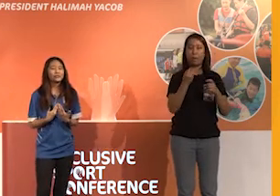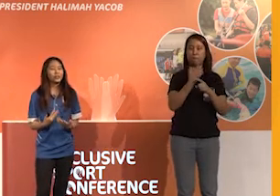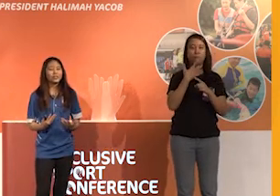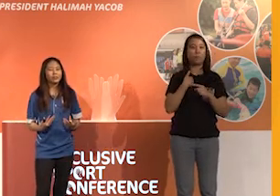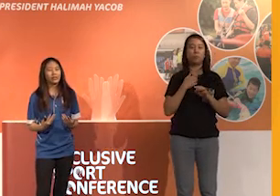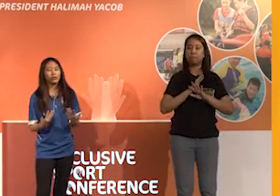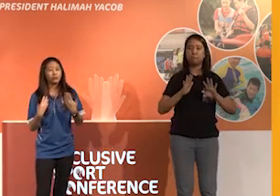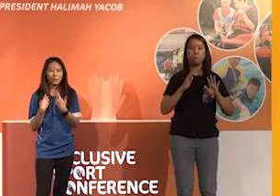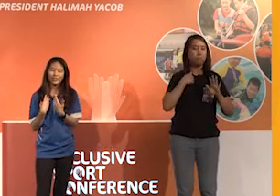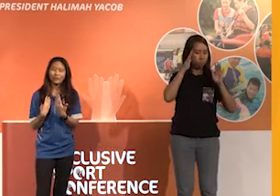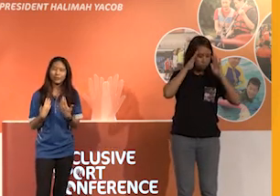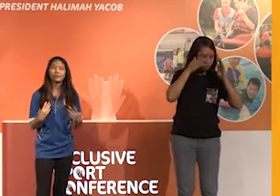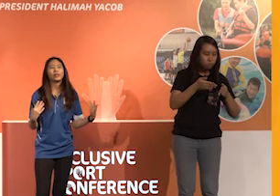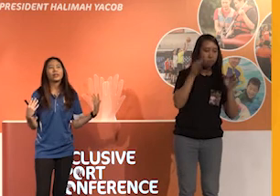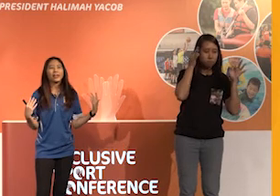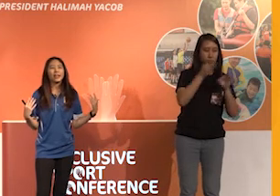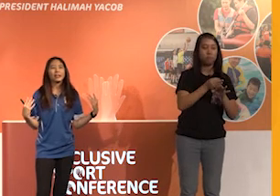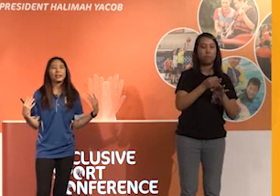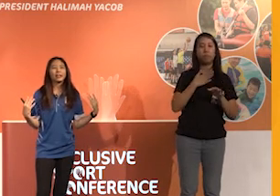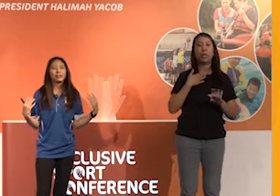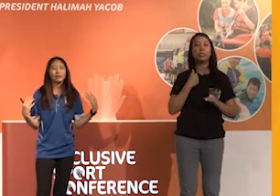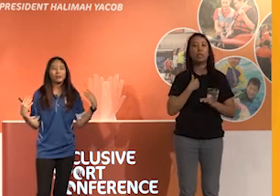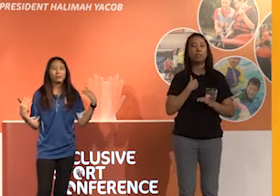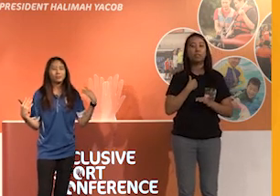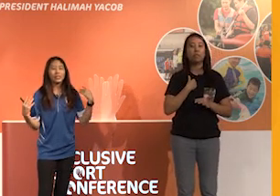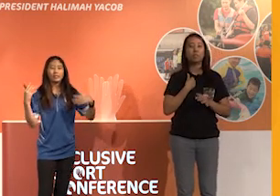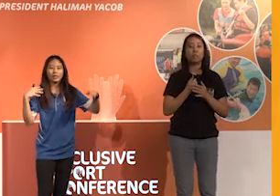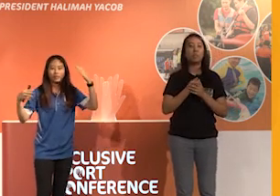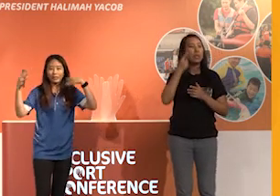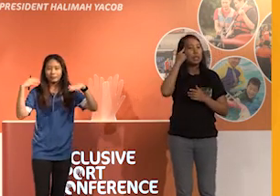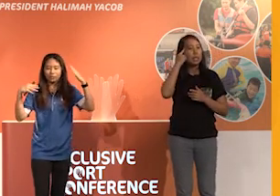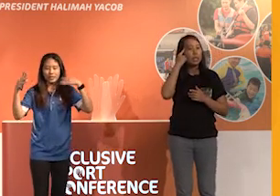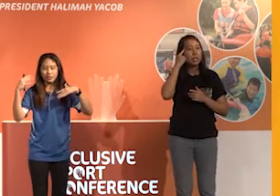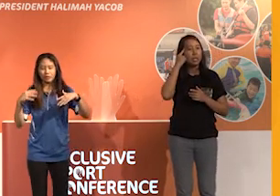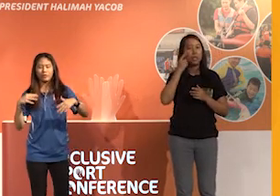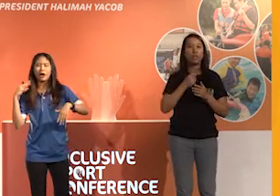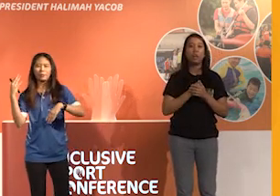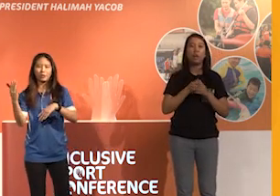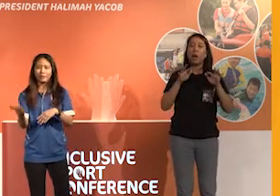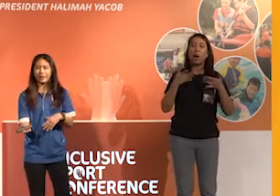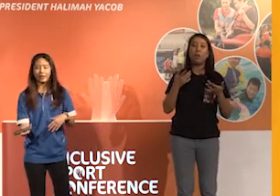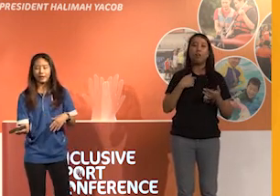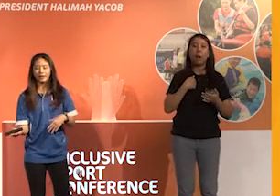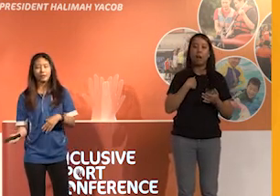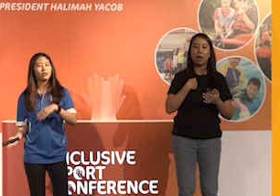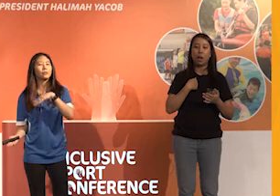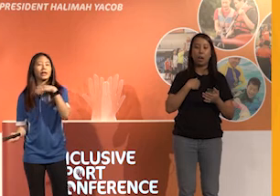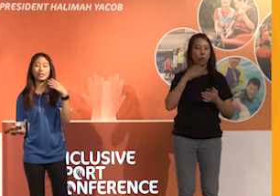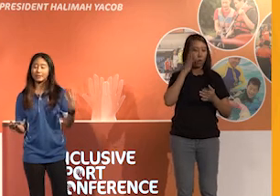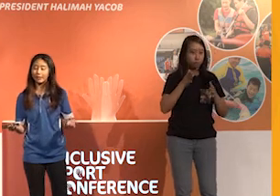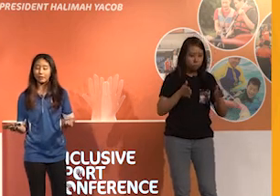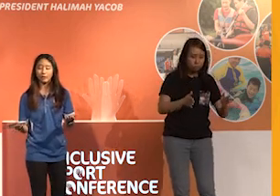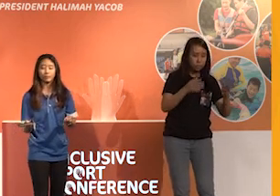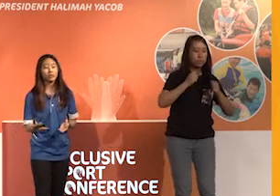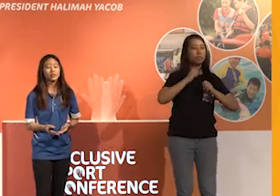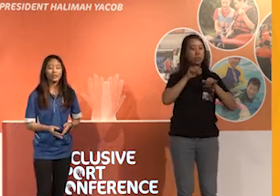was just focused on like onto myself and like the thinking process of how am I gonna find a line, whether I can